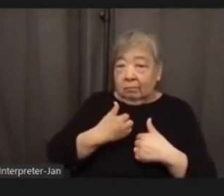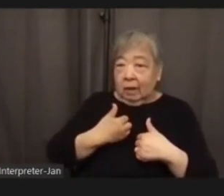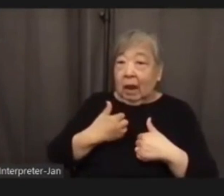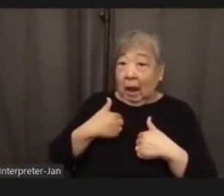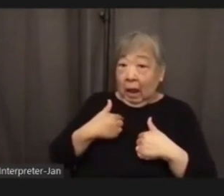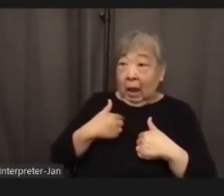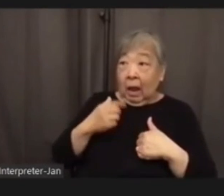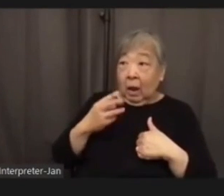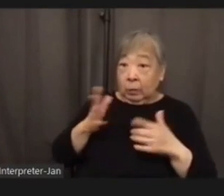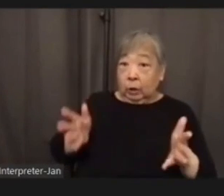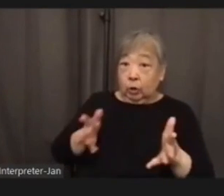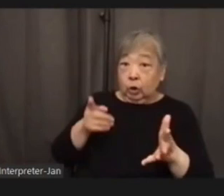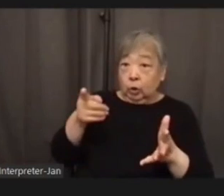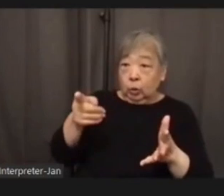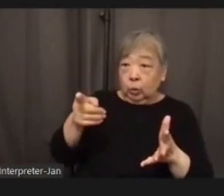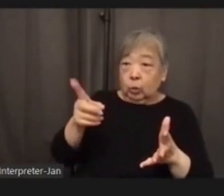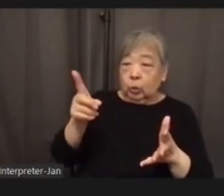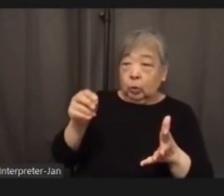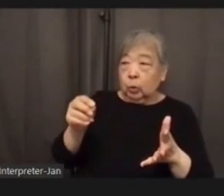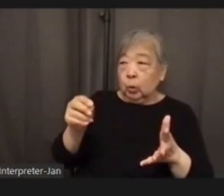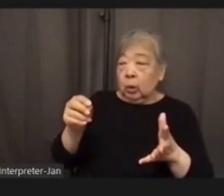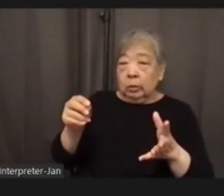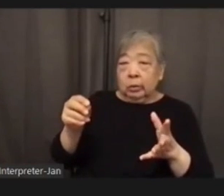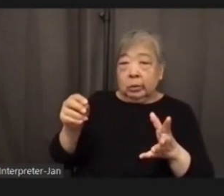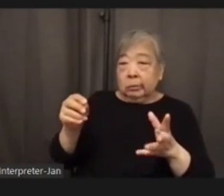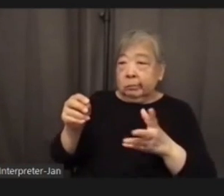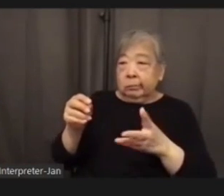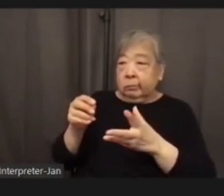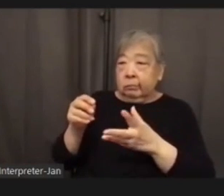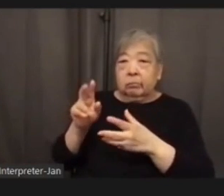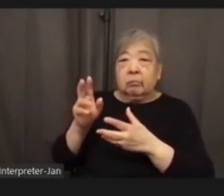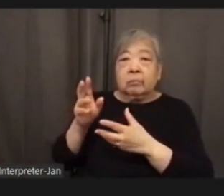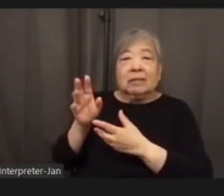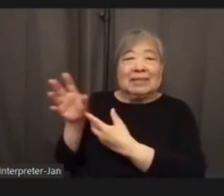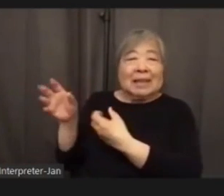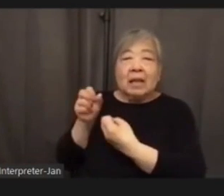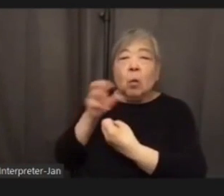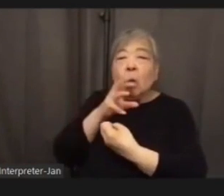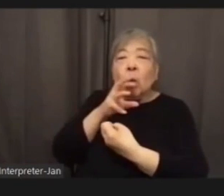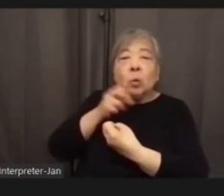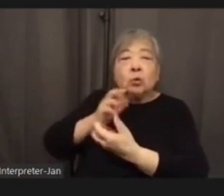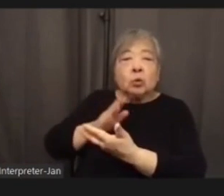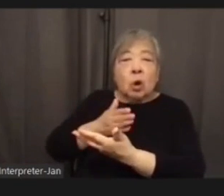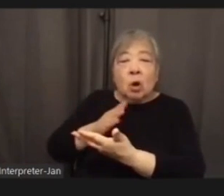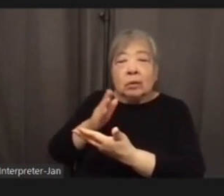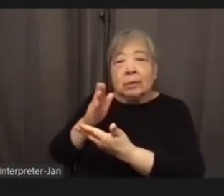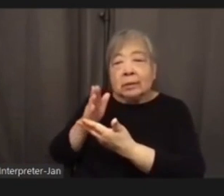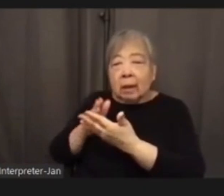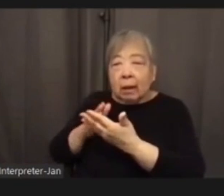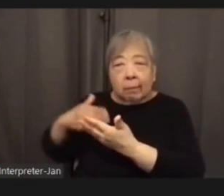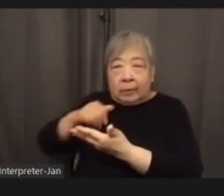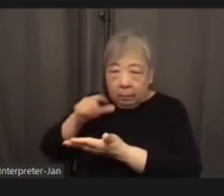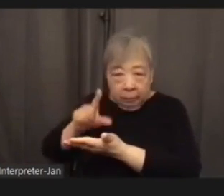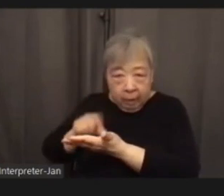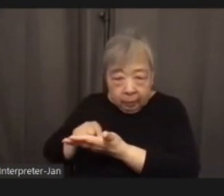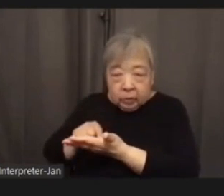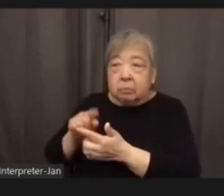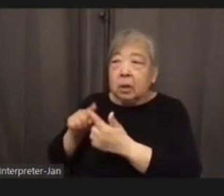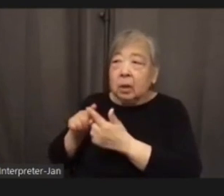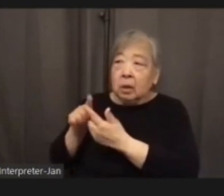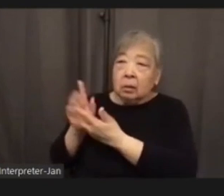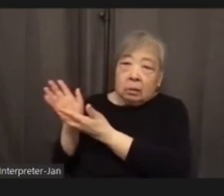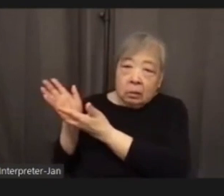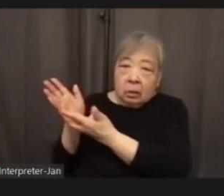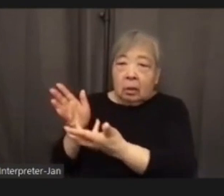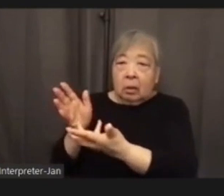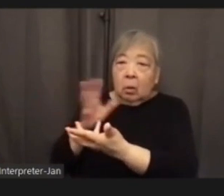you to simply do pull together a lot of your older songs, some of them unpublished at that point, and that's not